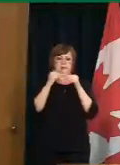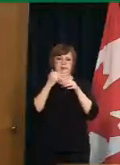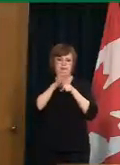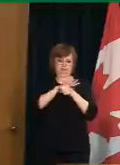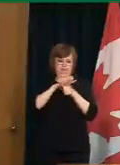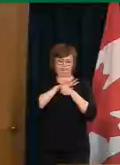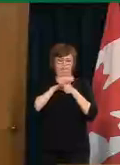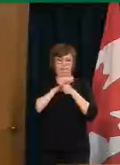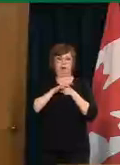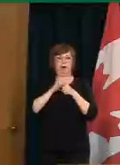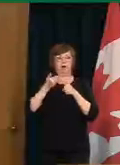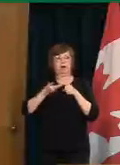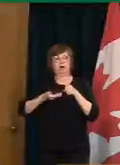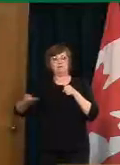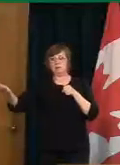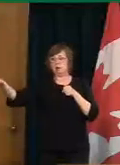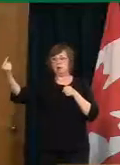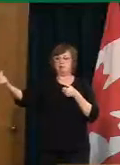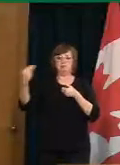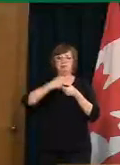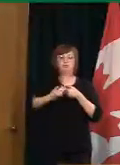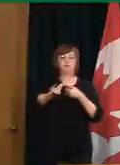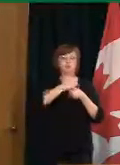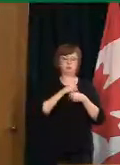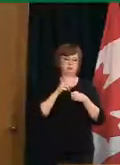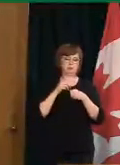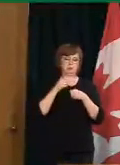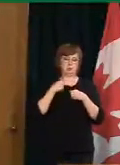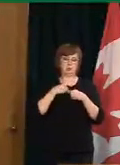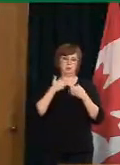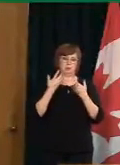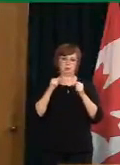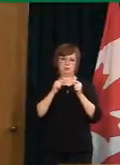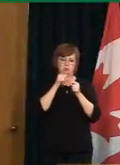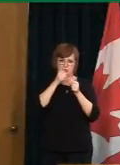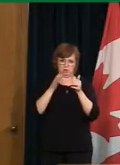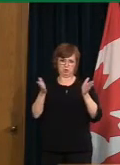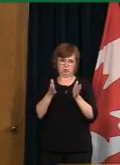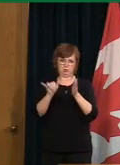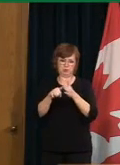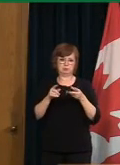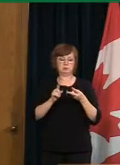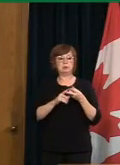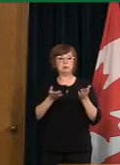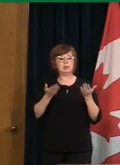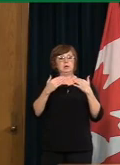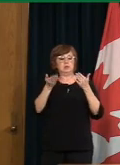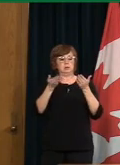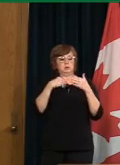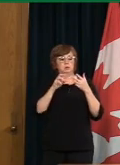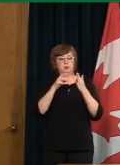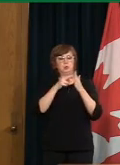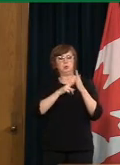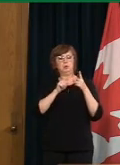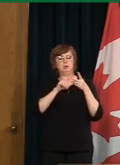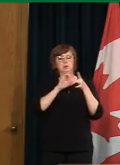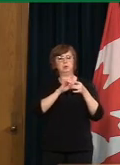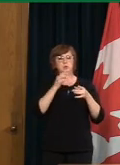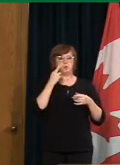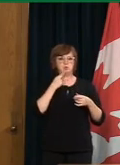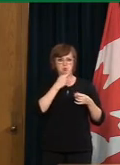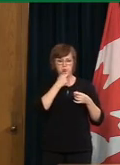Restaurants, and this includes bars and nightclubs, which are for all intents and purposes today operating under the same accordances